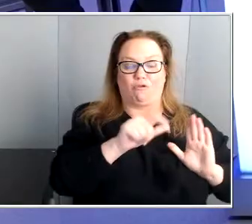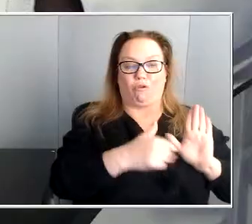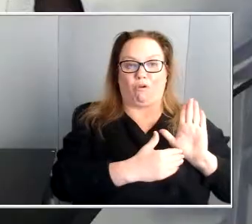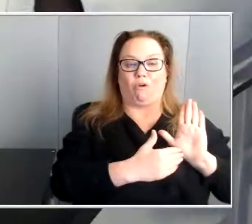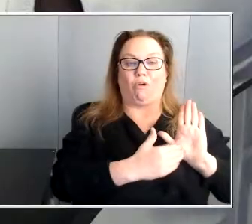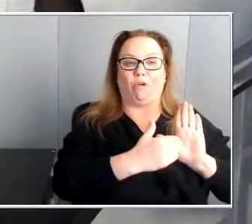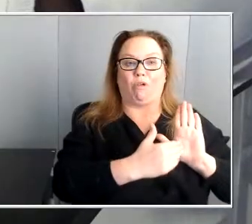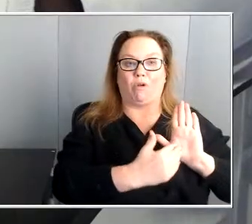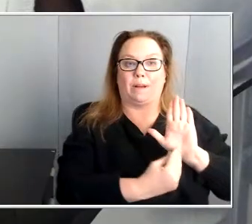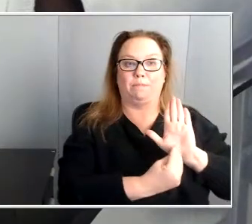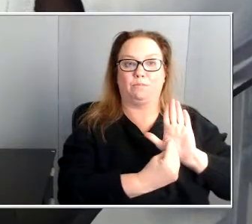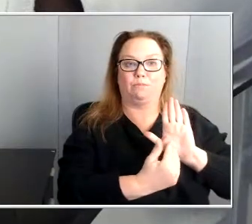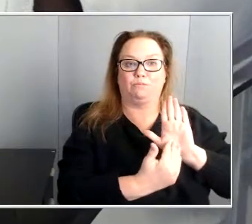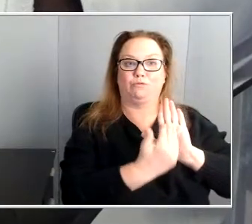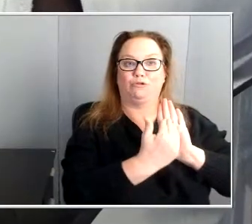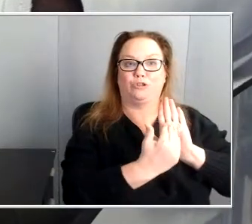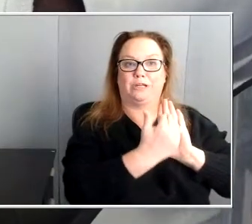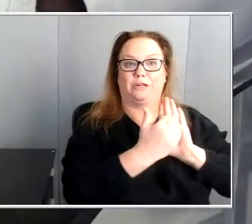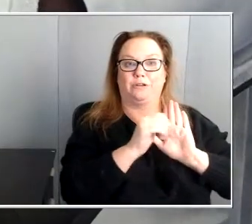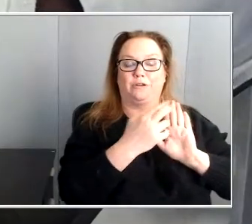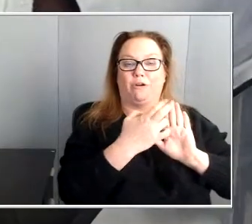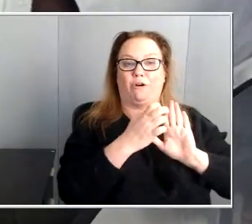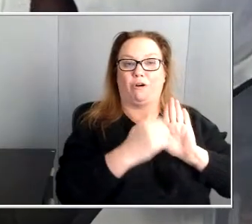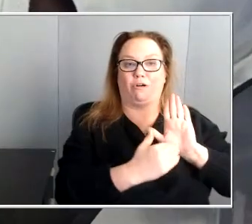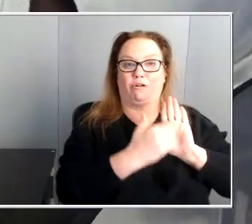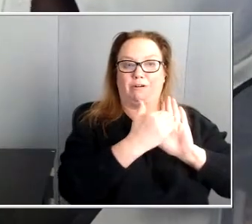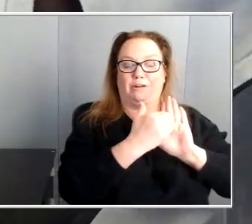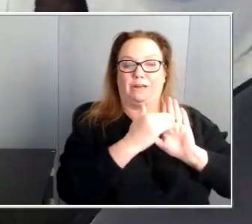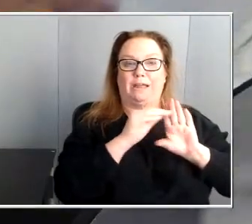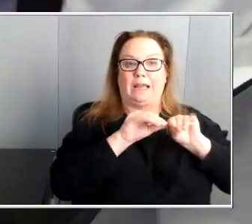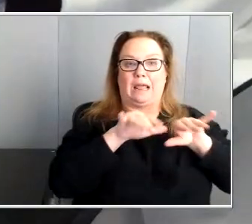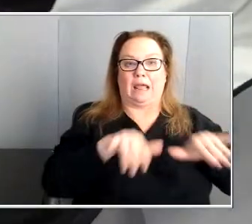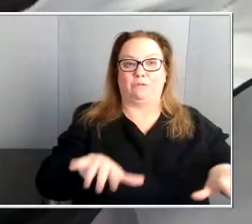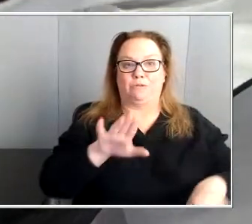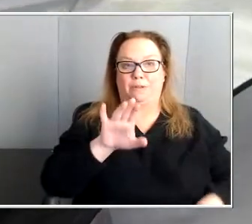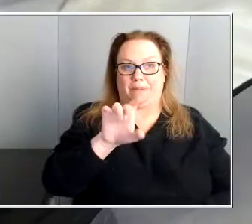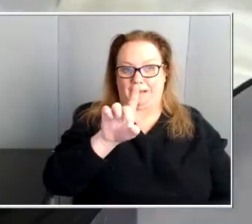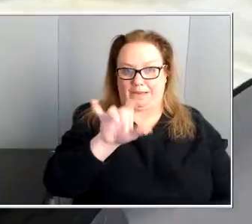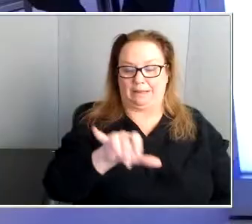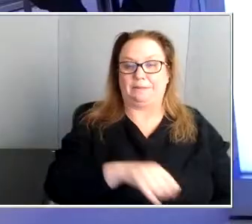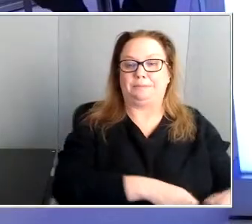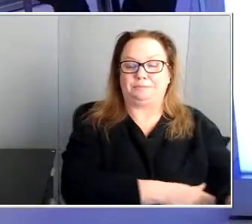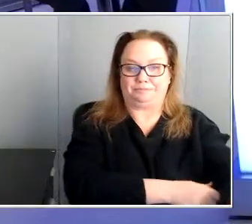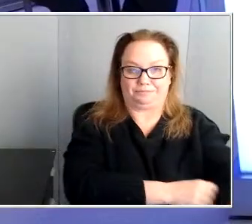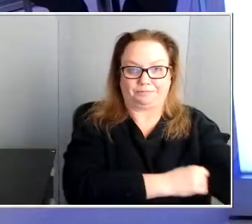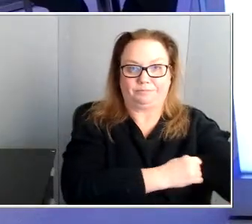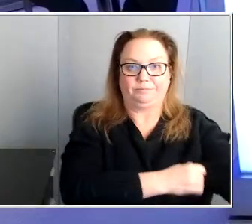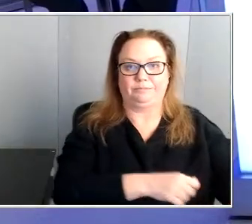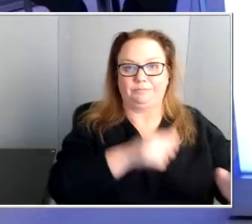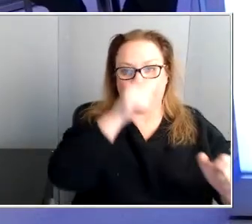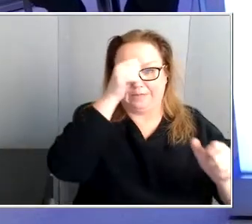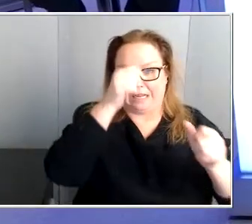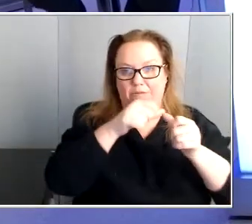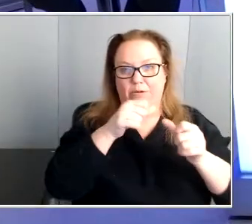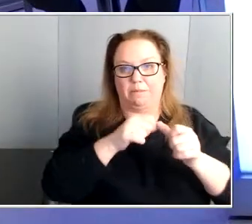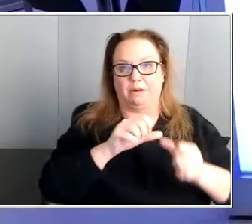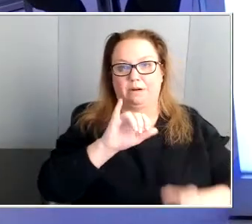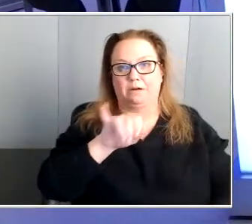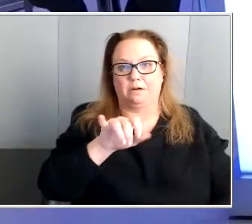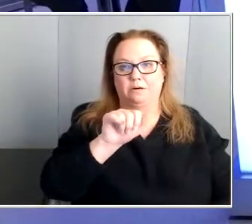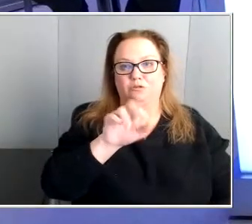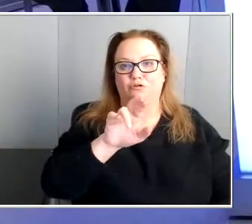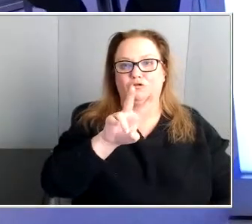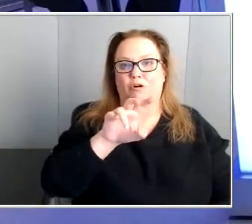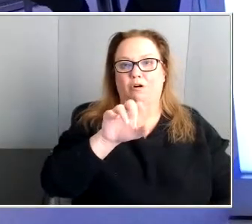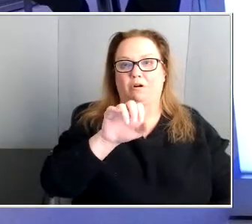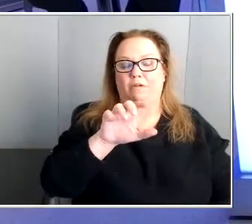back into the heart and out to the body. That's right, Doctor. Okay. That's simple. Now, I remember the old Jarvik 7 guys, or the Jarvik hearts that were put back in.